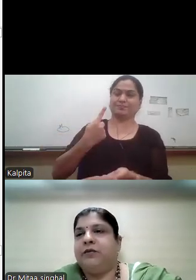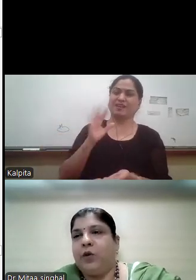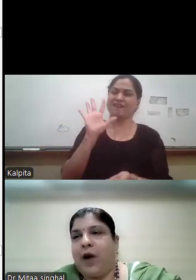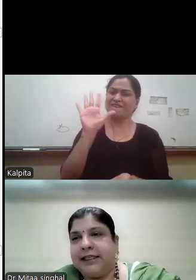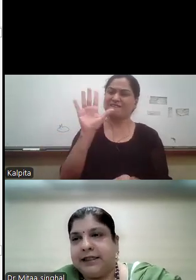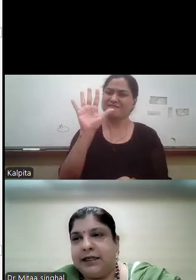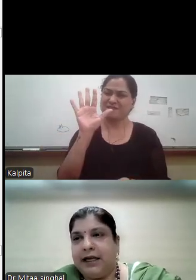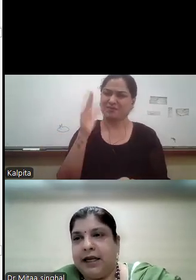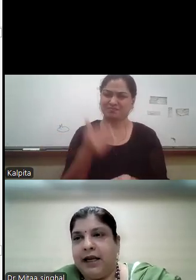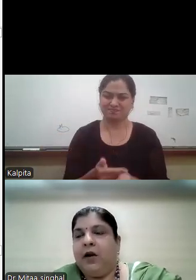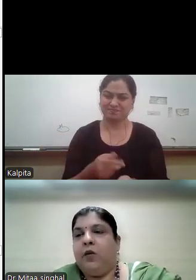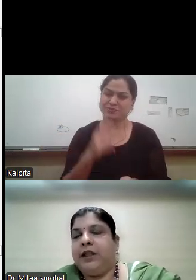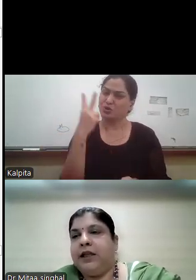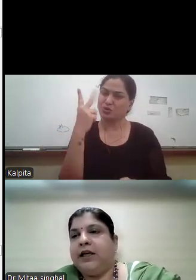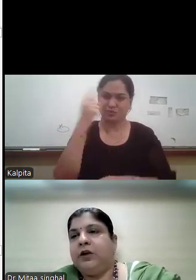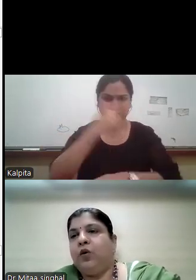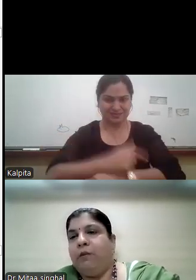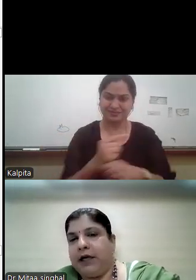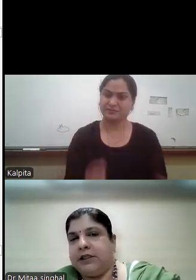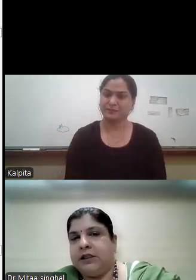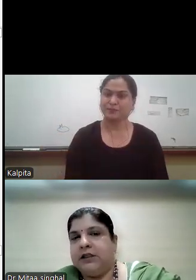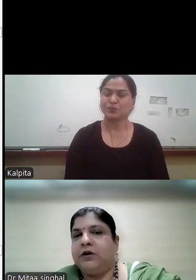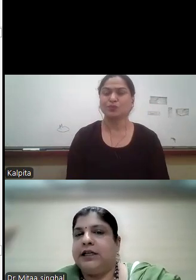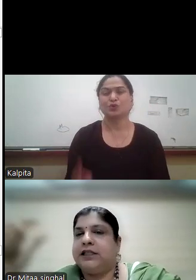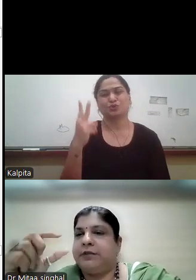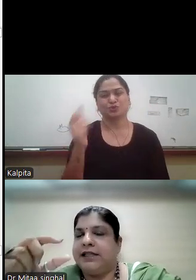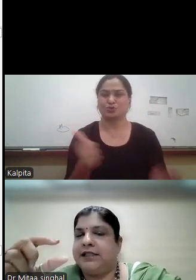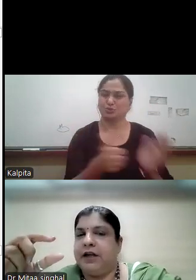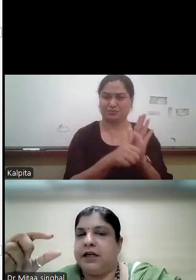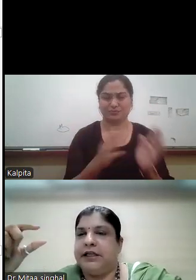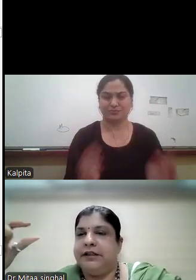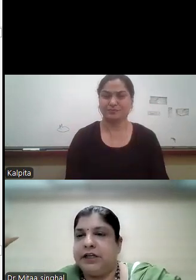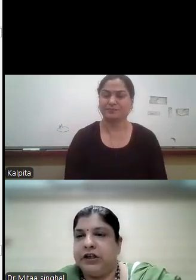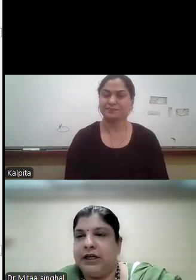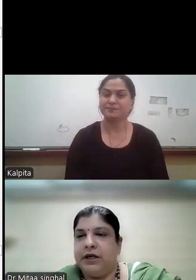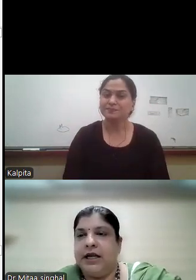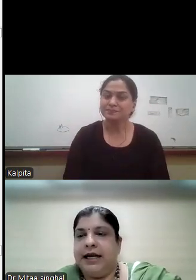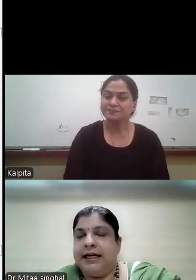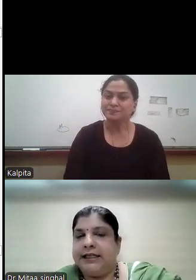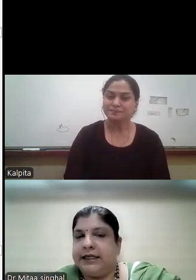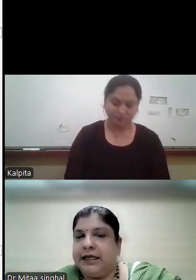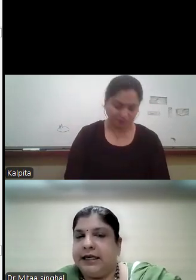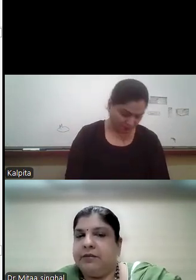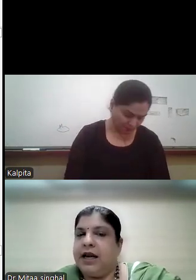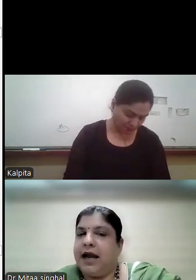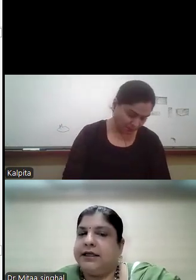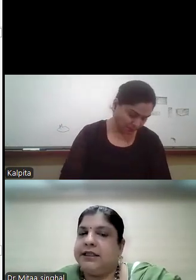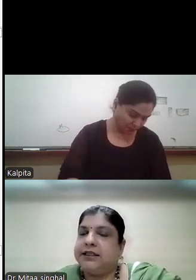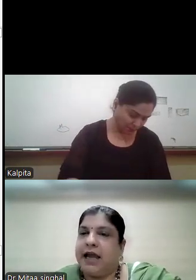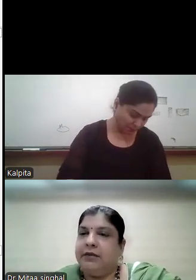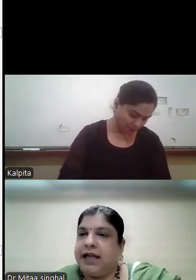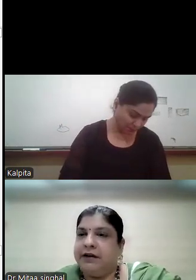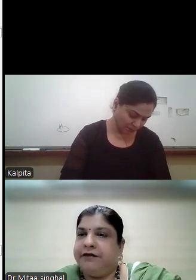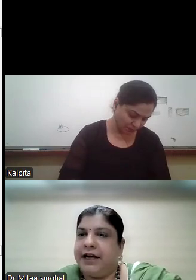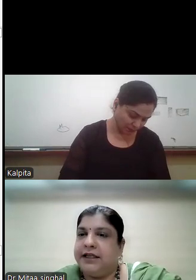5 minutes twice a day within 2 months. So it is specific, it is measurable, it is attainable, and it